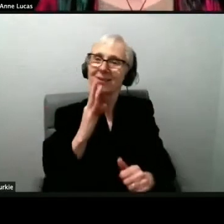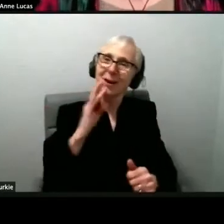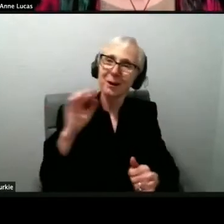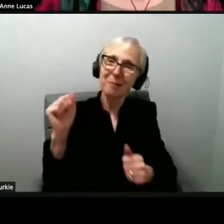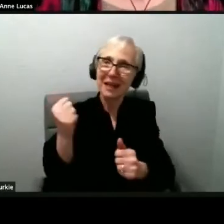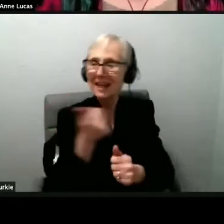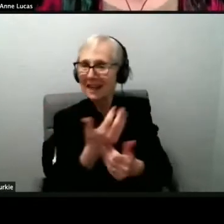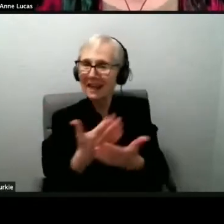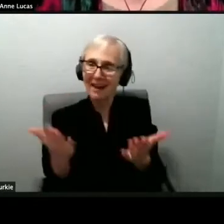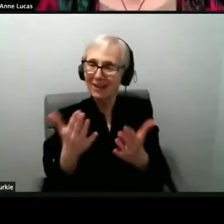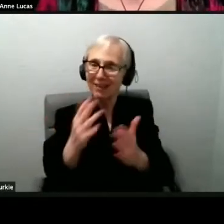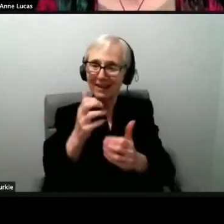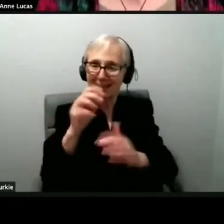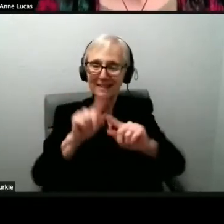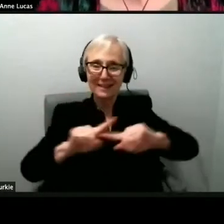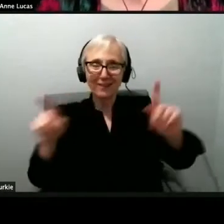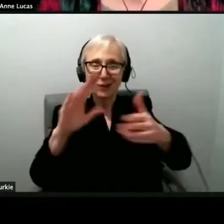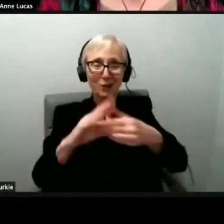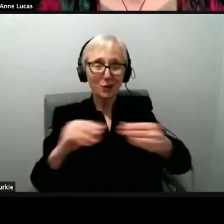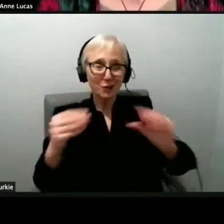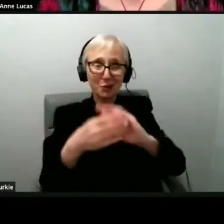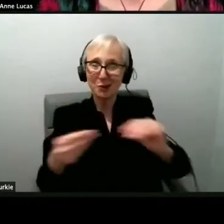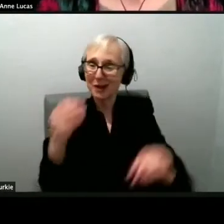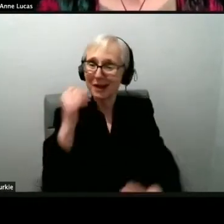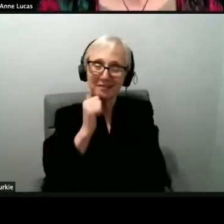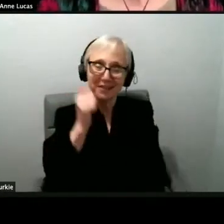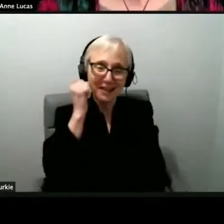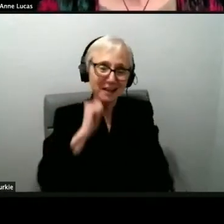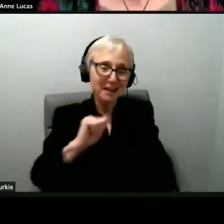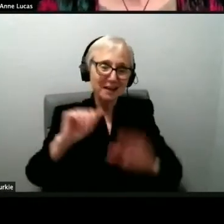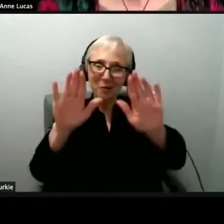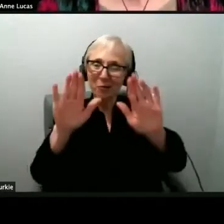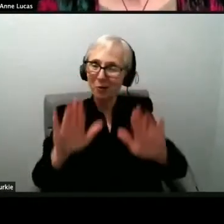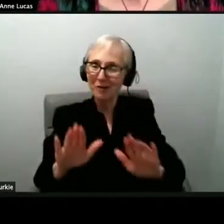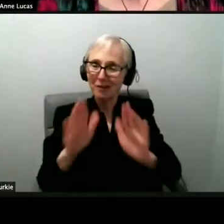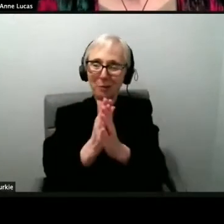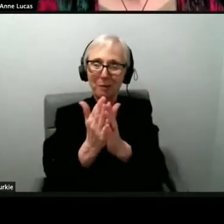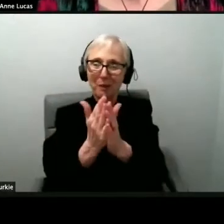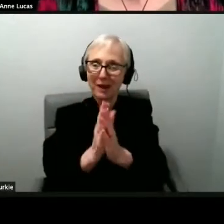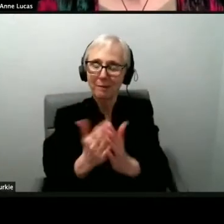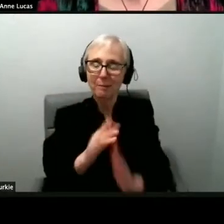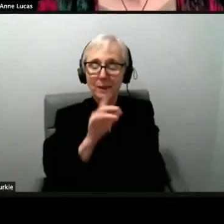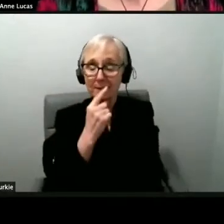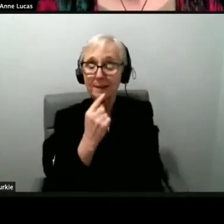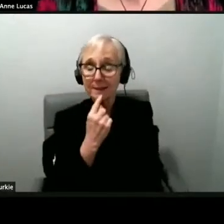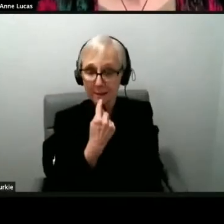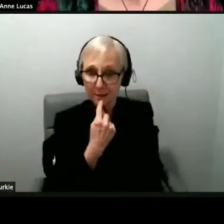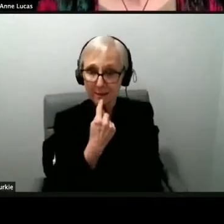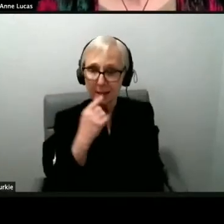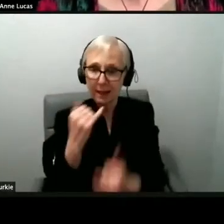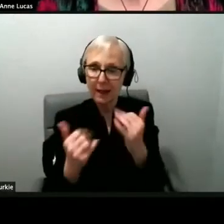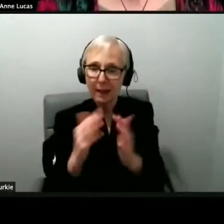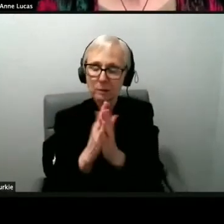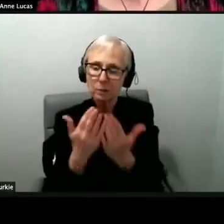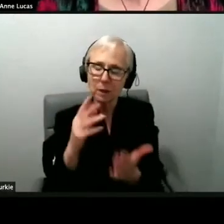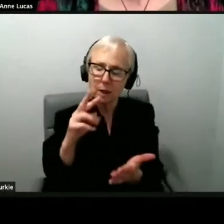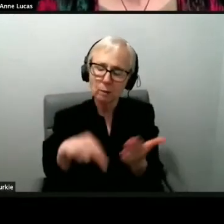there. You have a different story every day. It's just a wonderful book. No, but seriously, the last book I